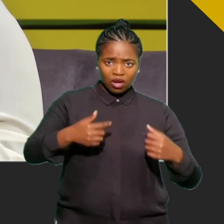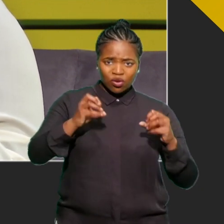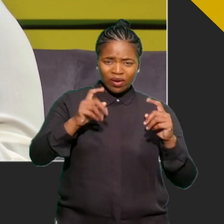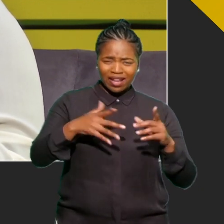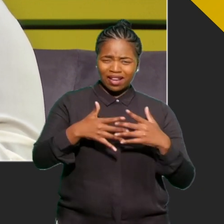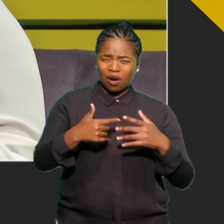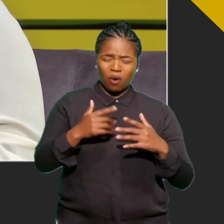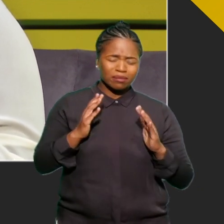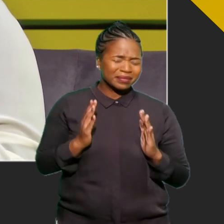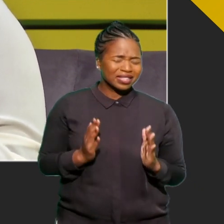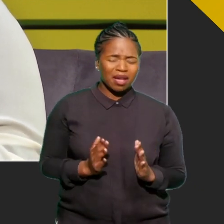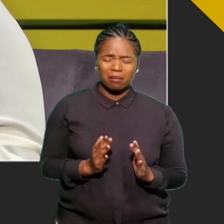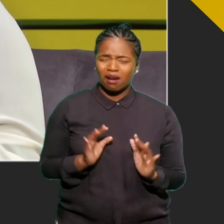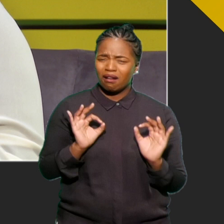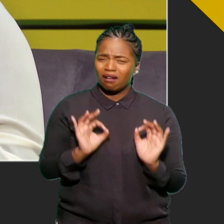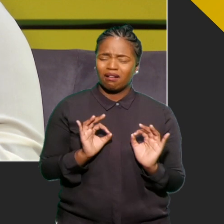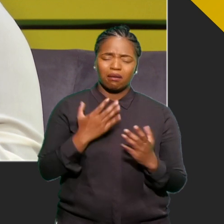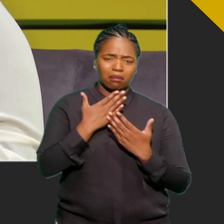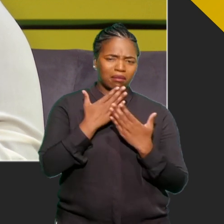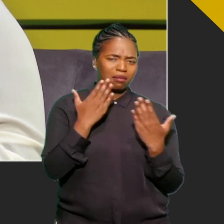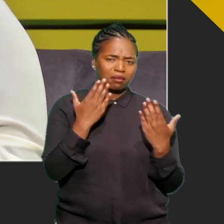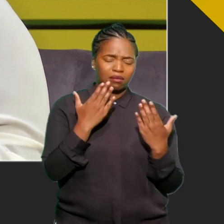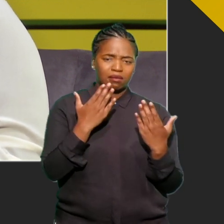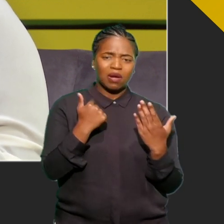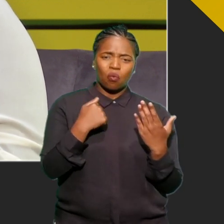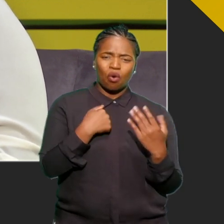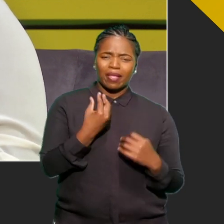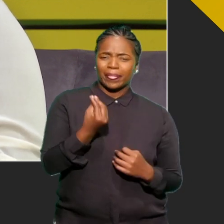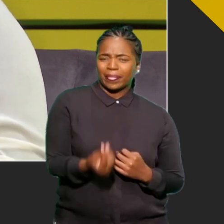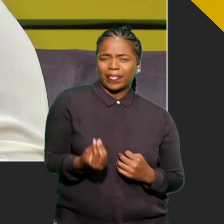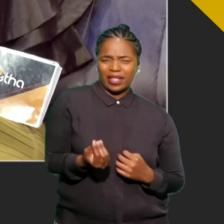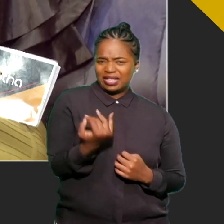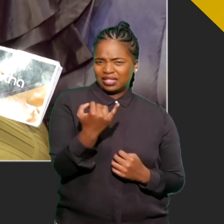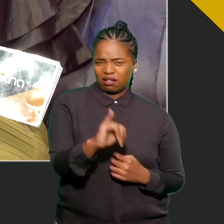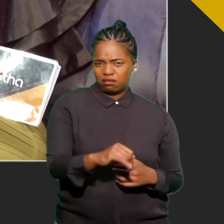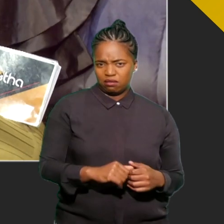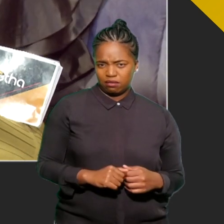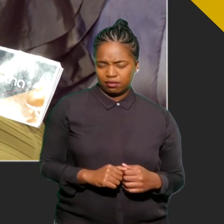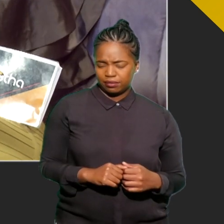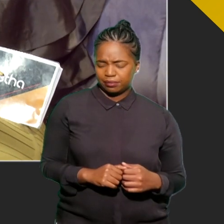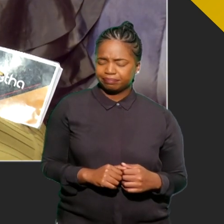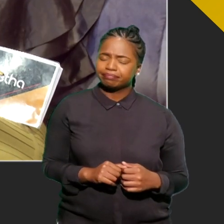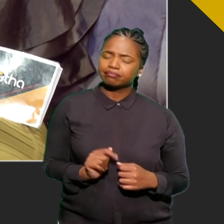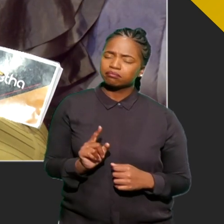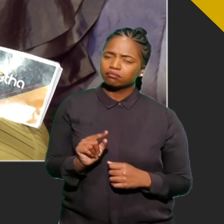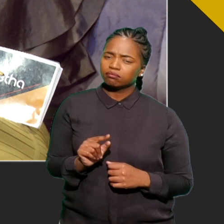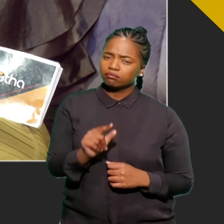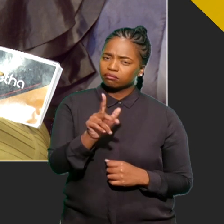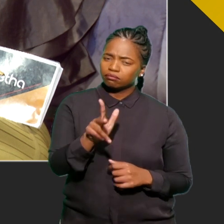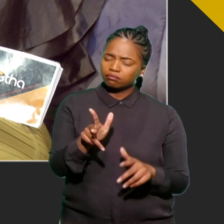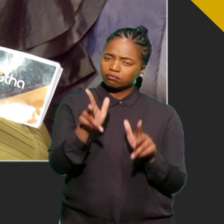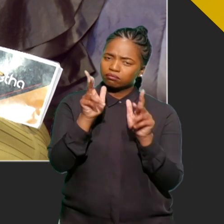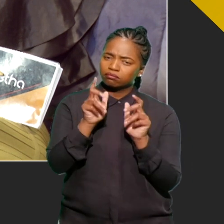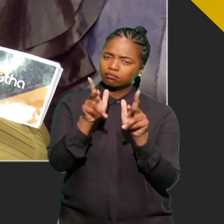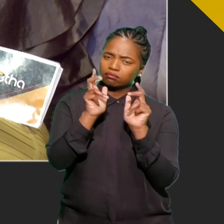because the likelihood of complications are higher when you are a teenager. Okay, interesting. And I heard also, isn't just